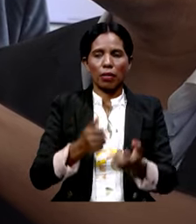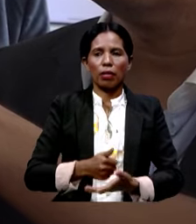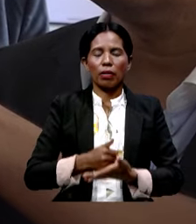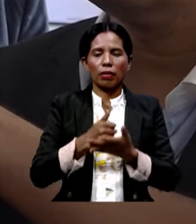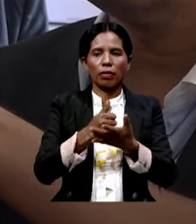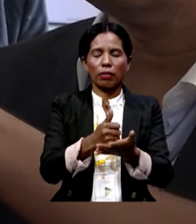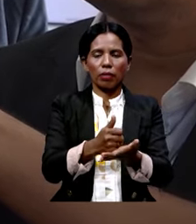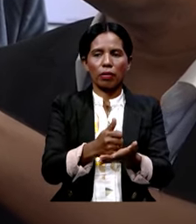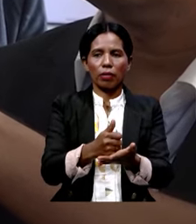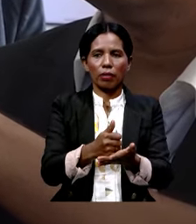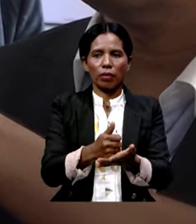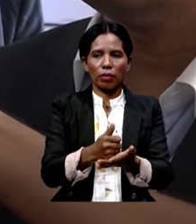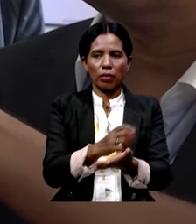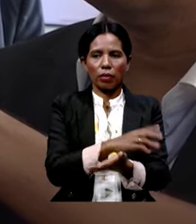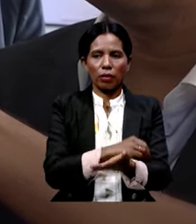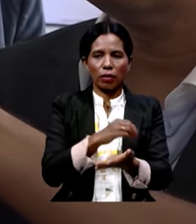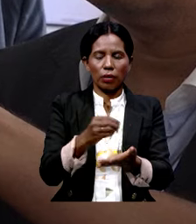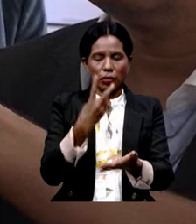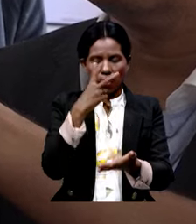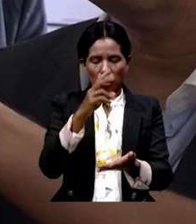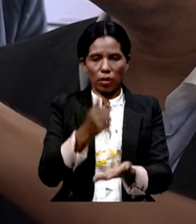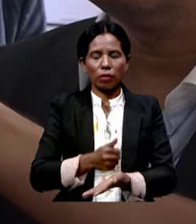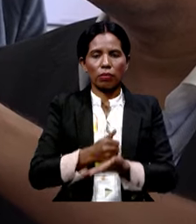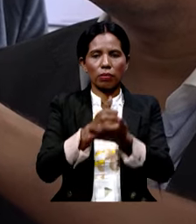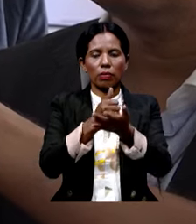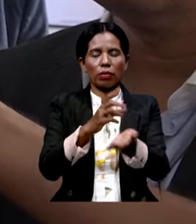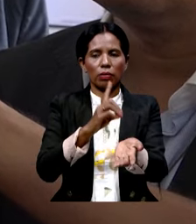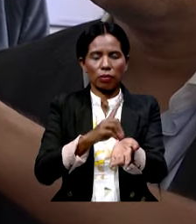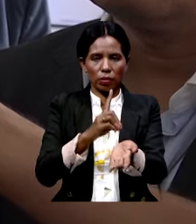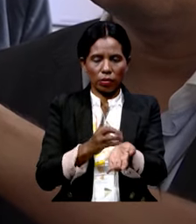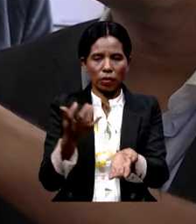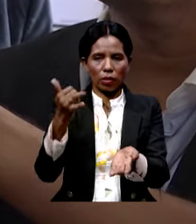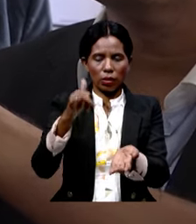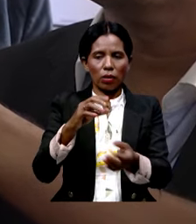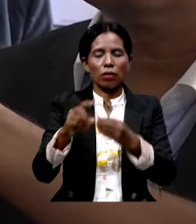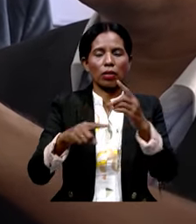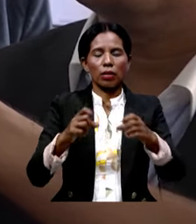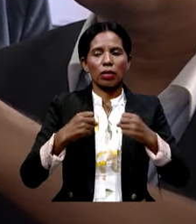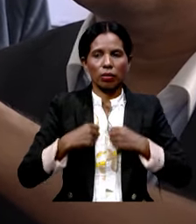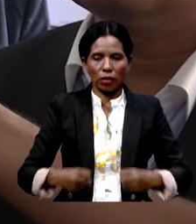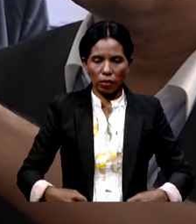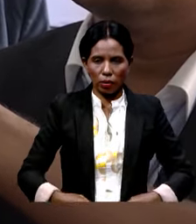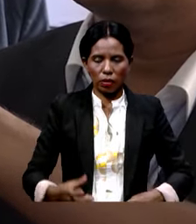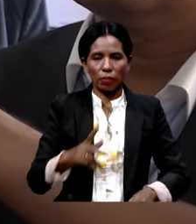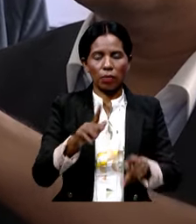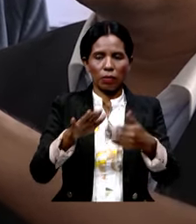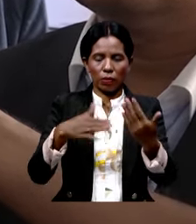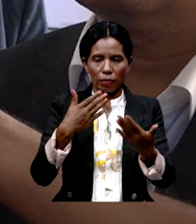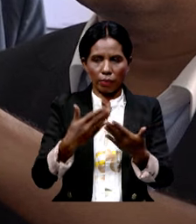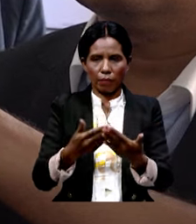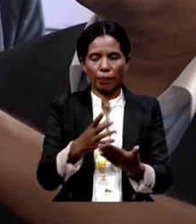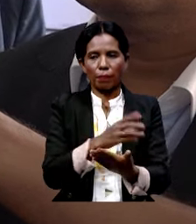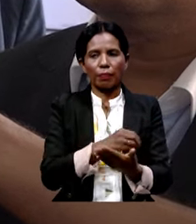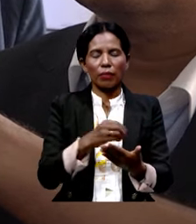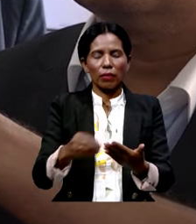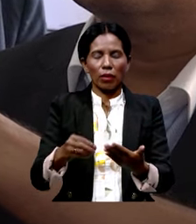healthcare system is uplifted, upgraded, wherein the students who study here in UCT or any part of the other institutions get